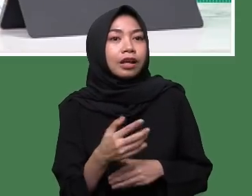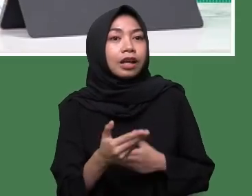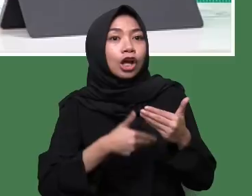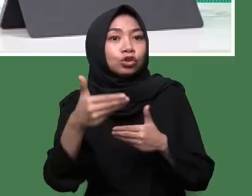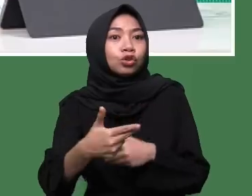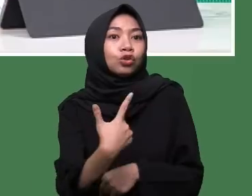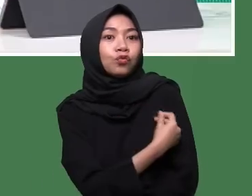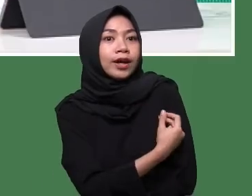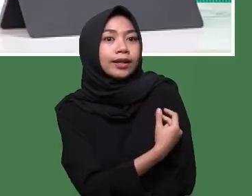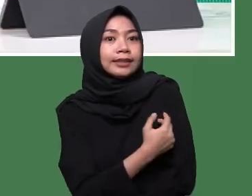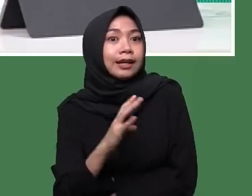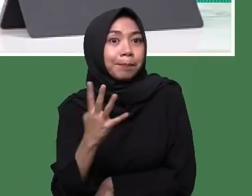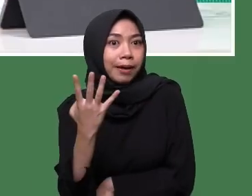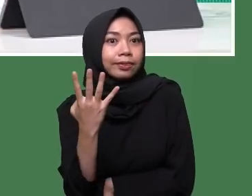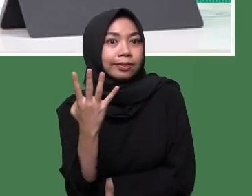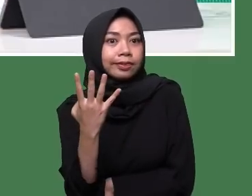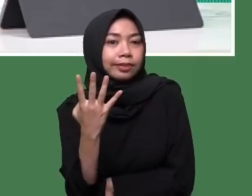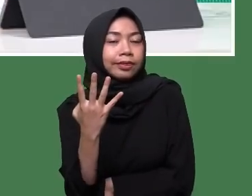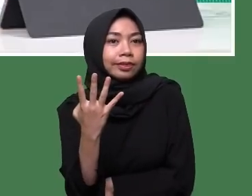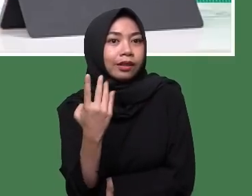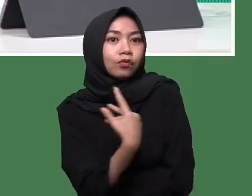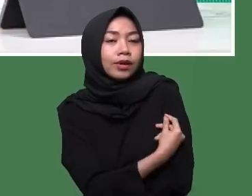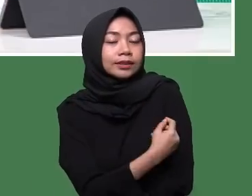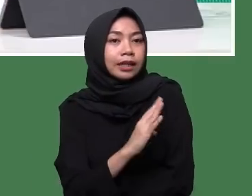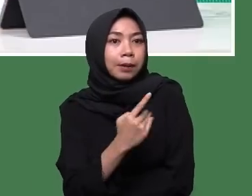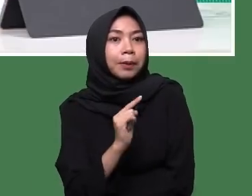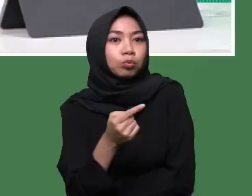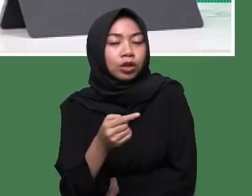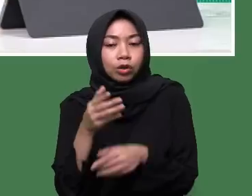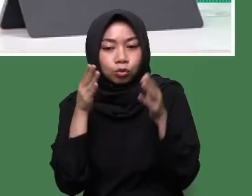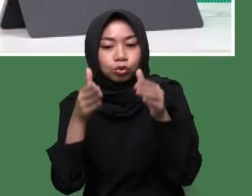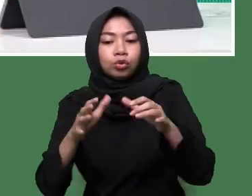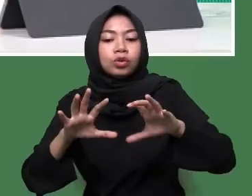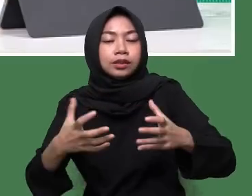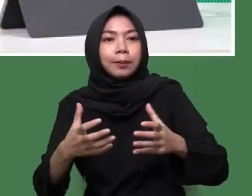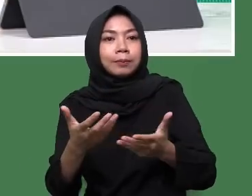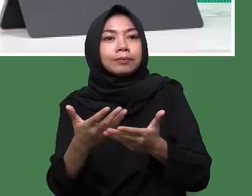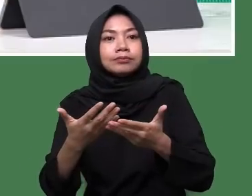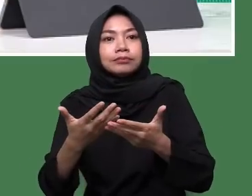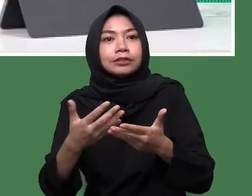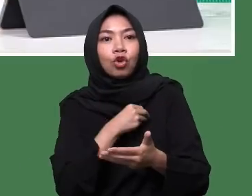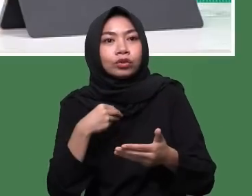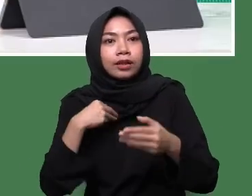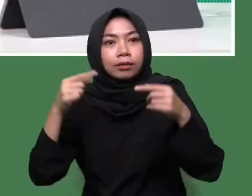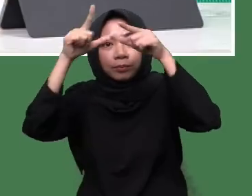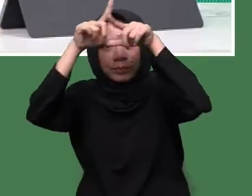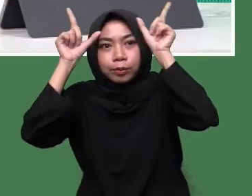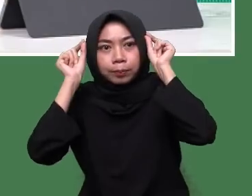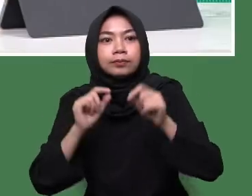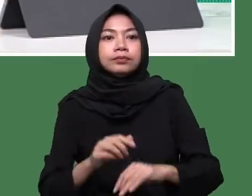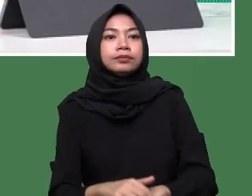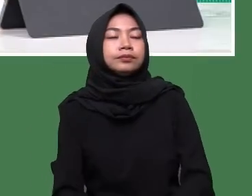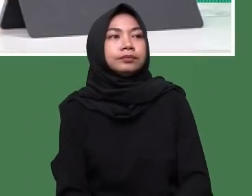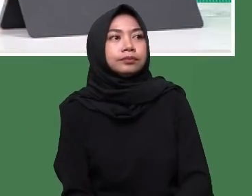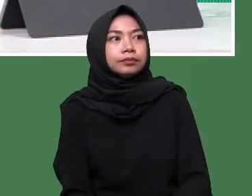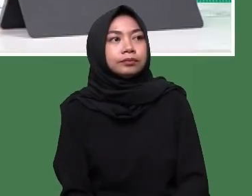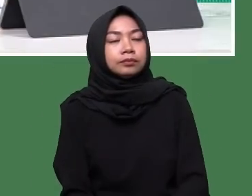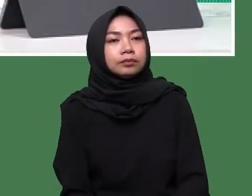the second booster, which is the fourth vaccinations for the healthcare professionals. Thank